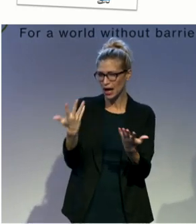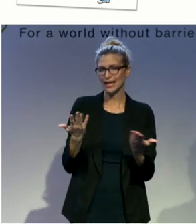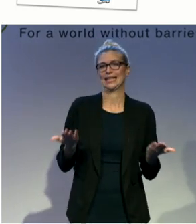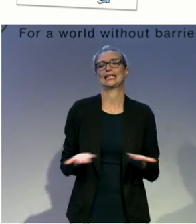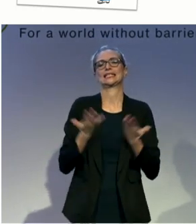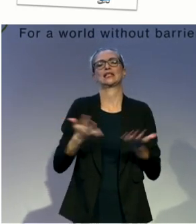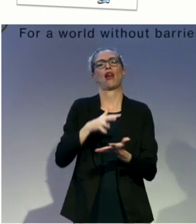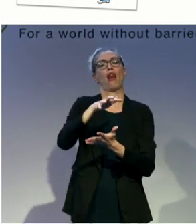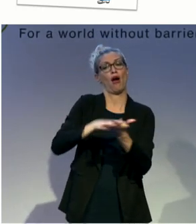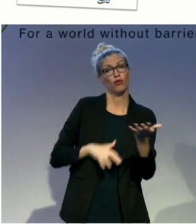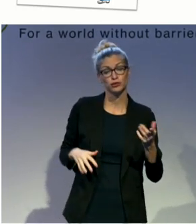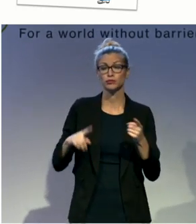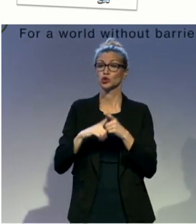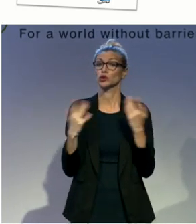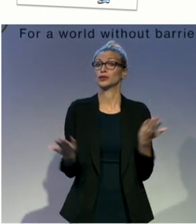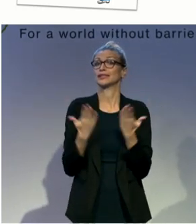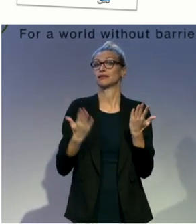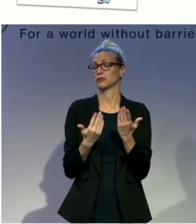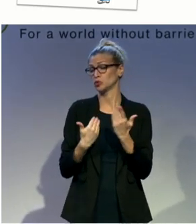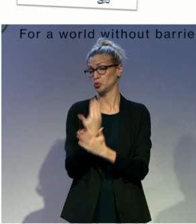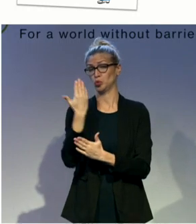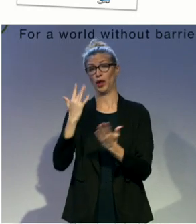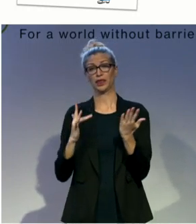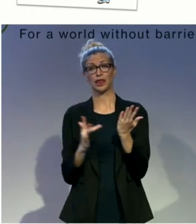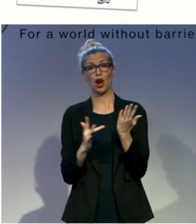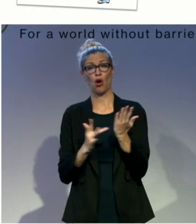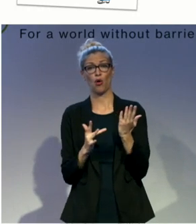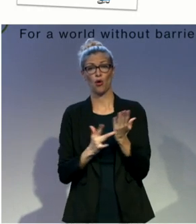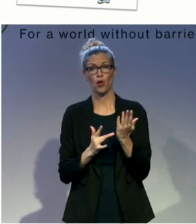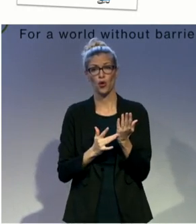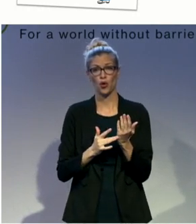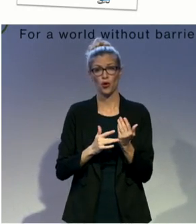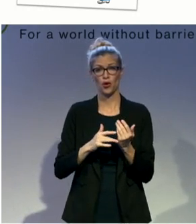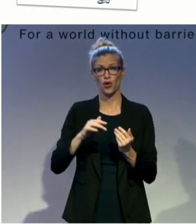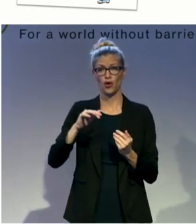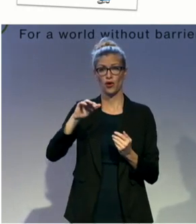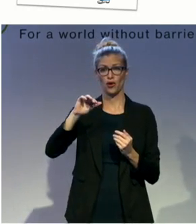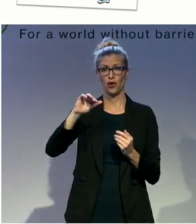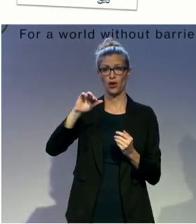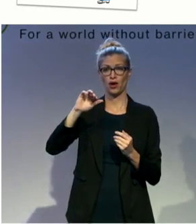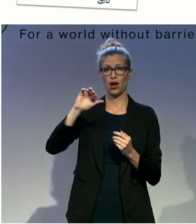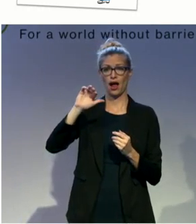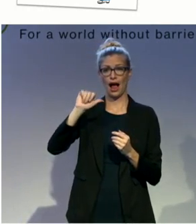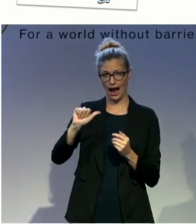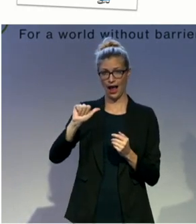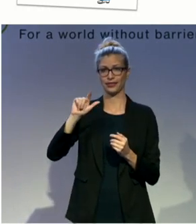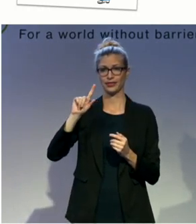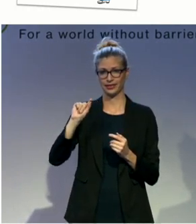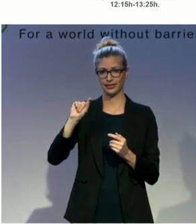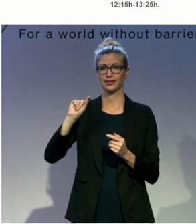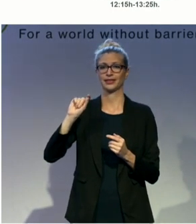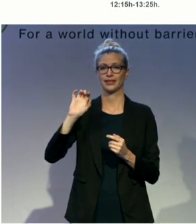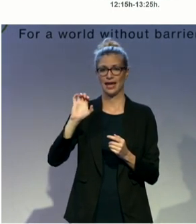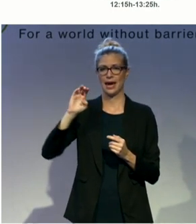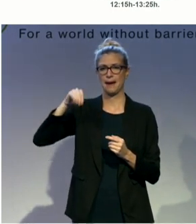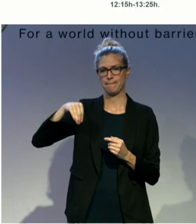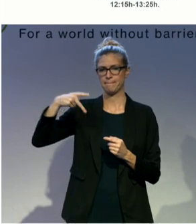like Atempo did the version to easy read about our presentation. Thank you very much.